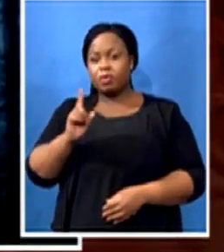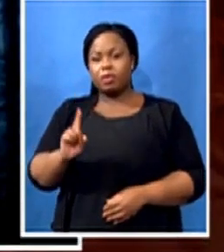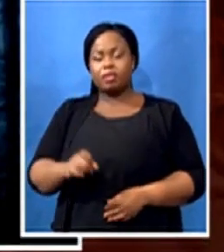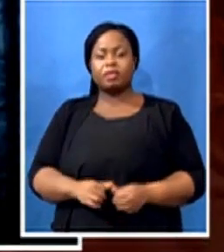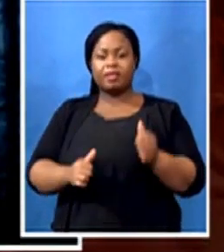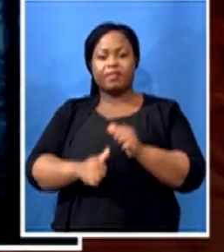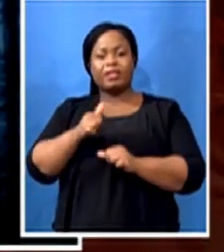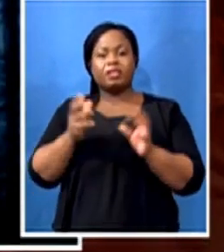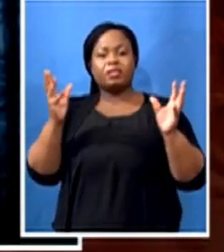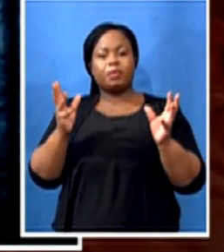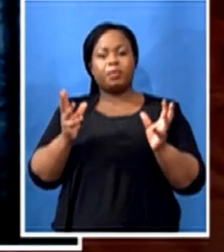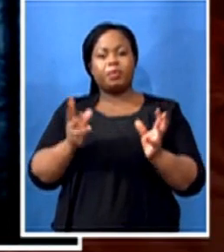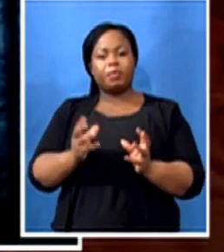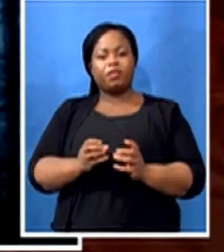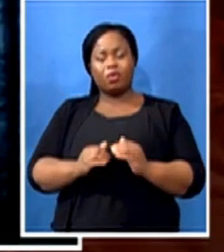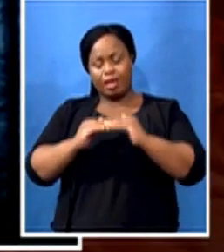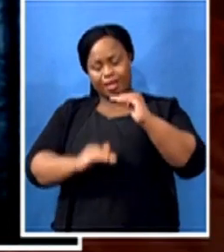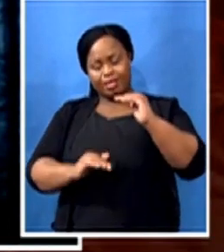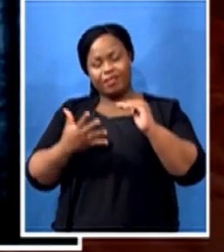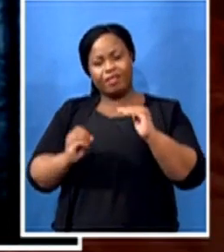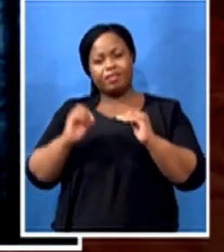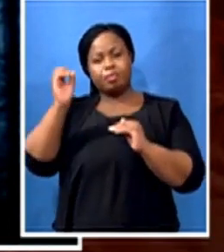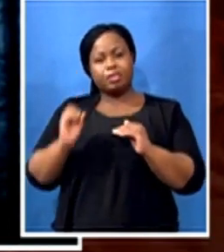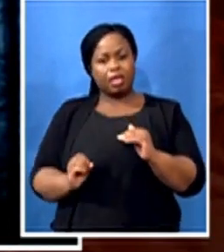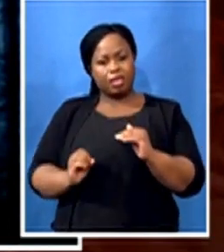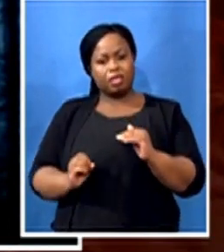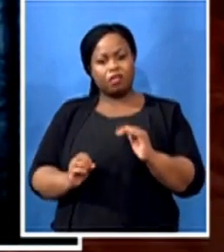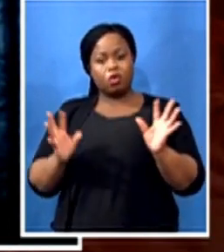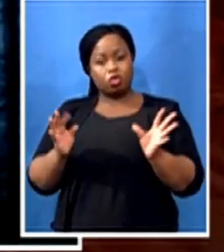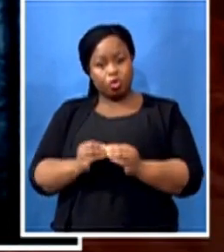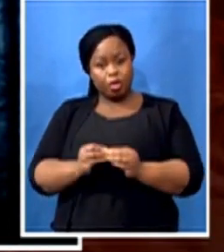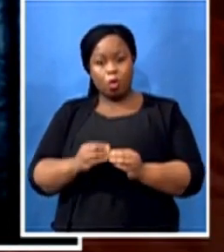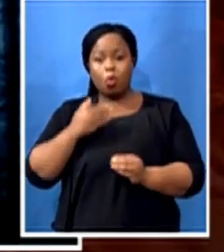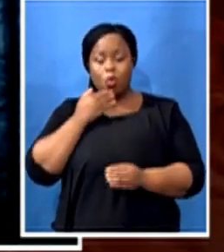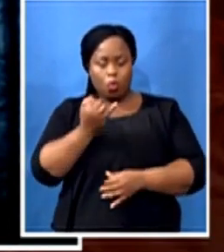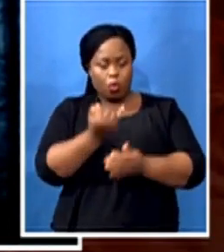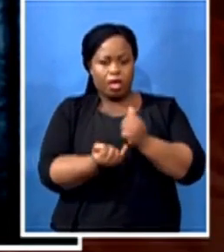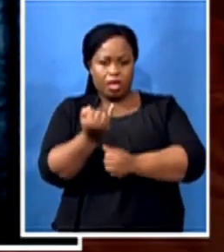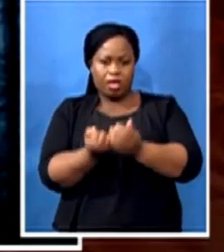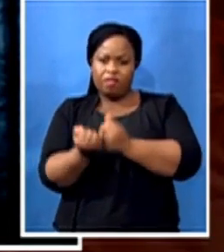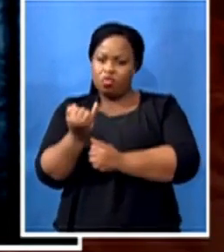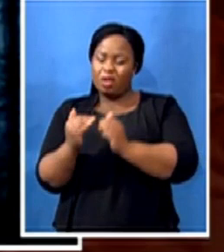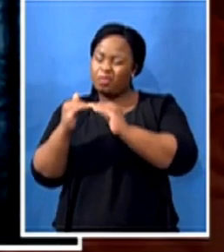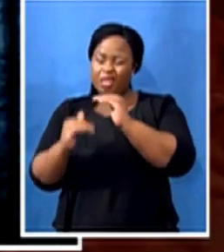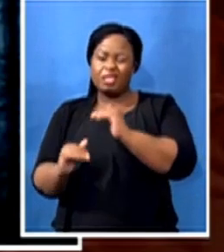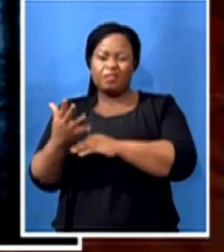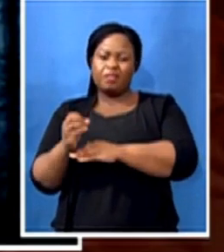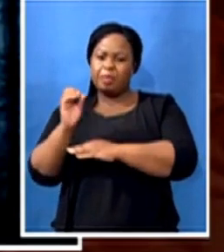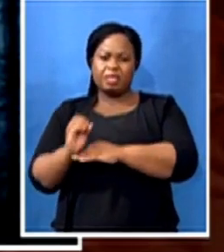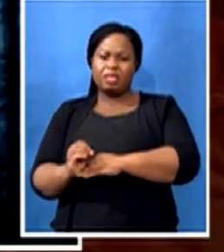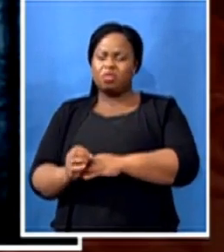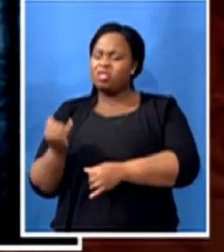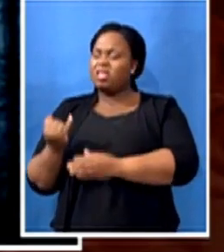total number of will be individual candidates. I don't want to call them independent, because I guess